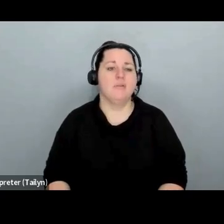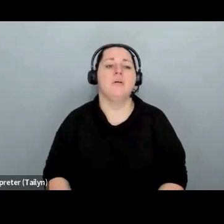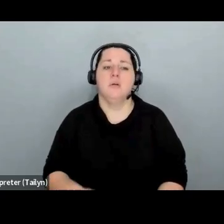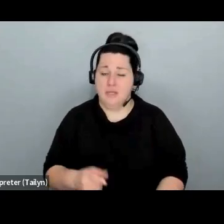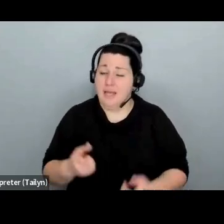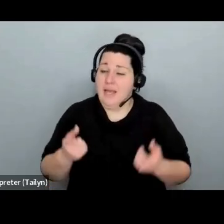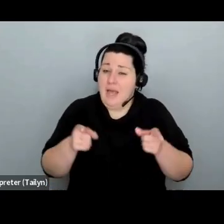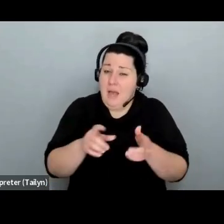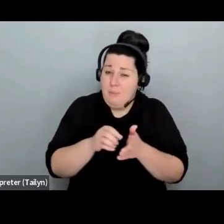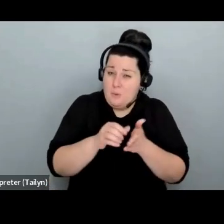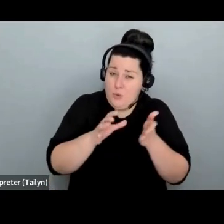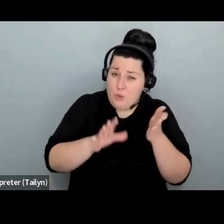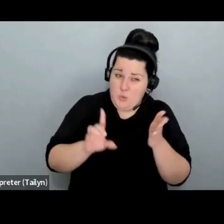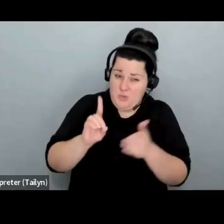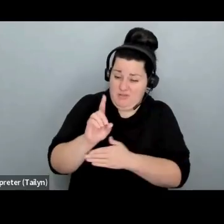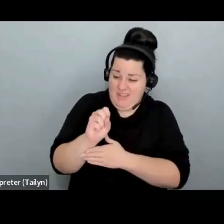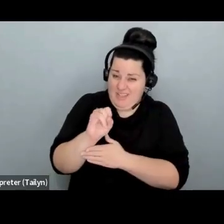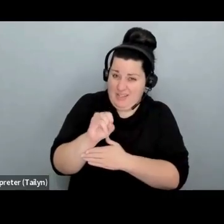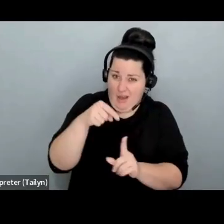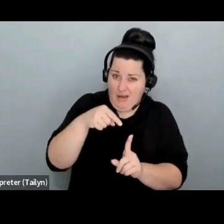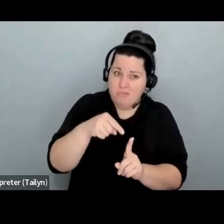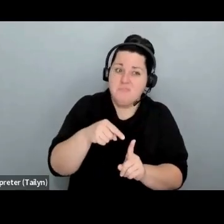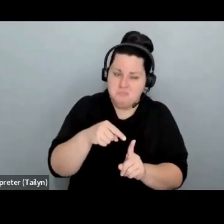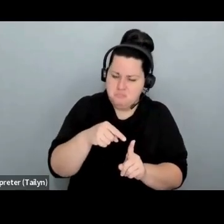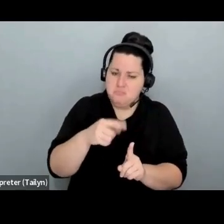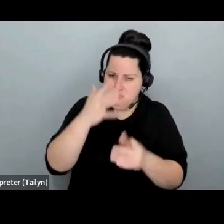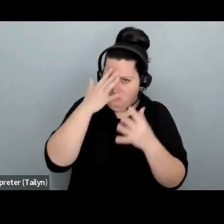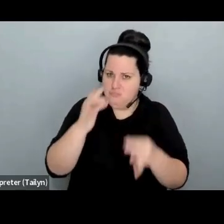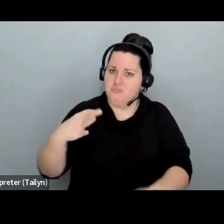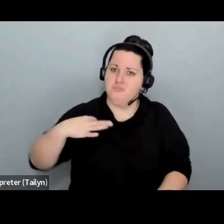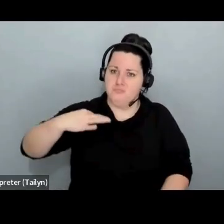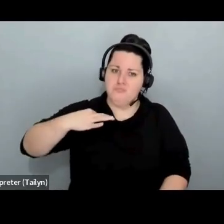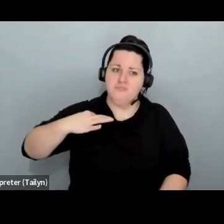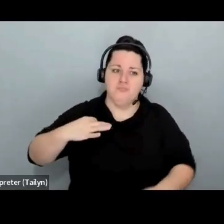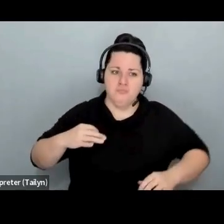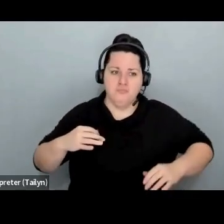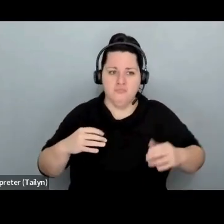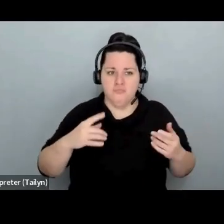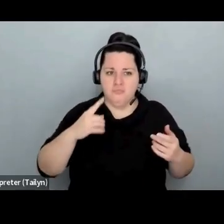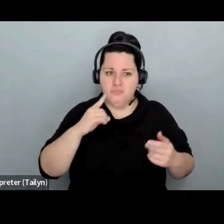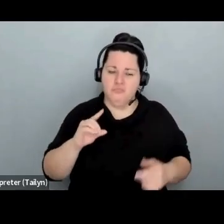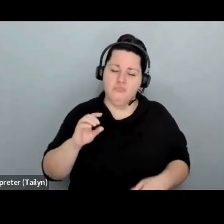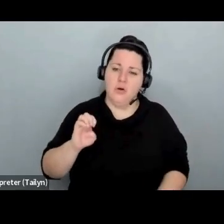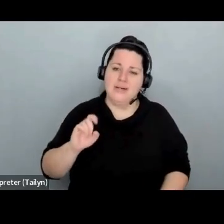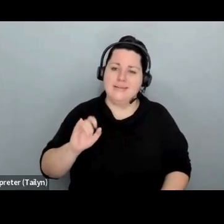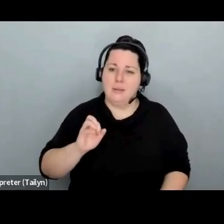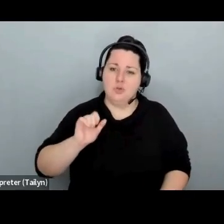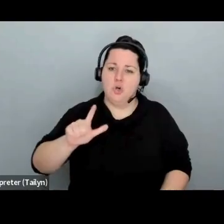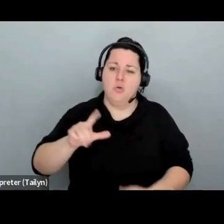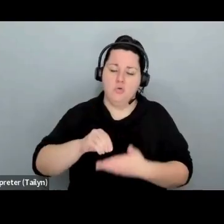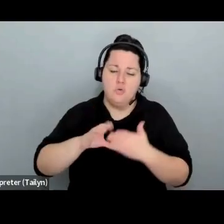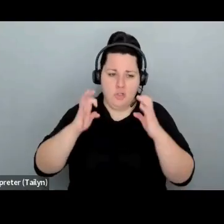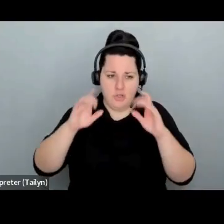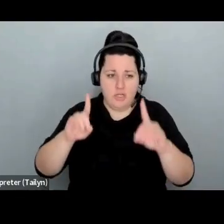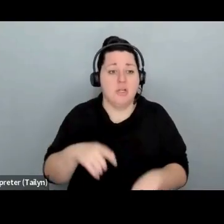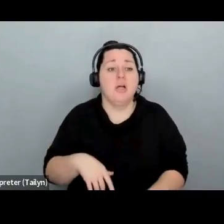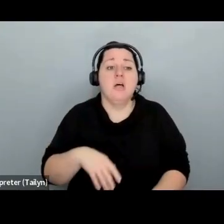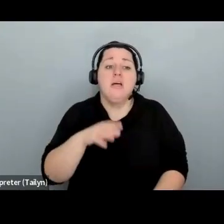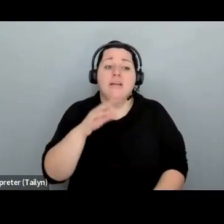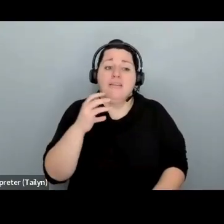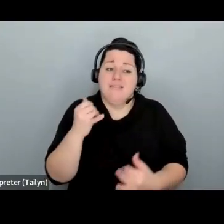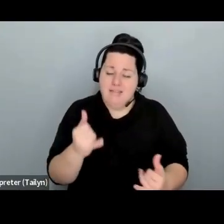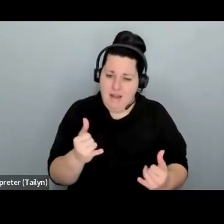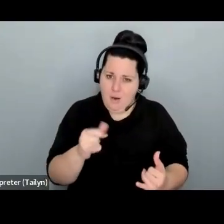Once a student with dual sensory impairment is determined eligible for exceptional student education, the district must conduct the following